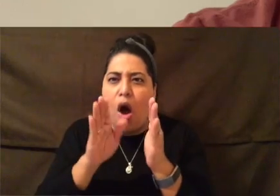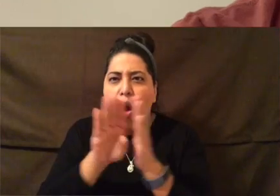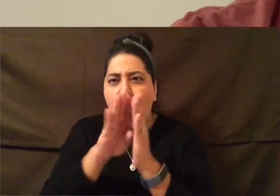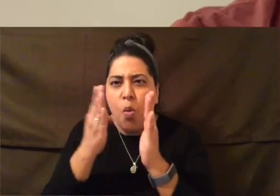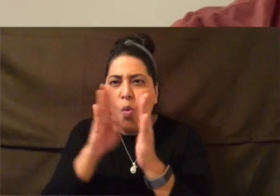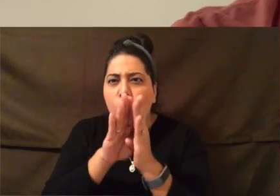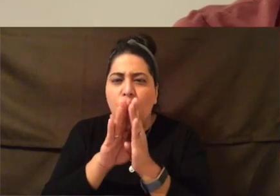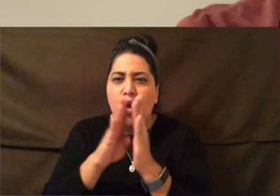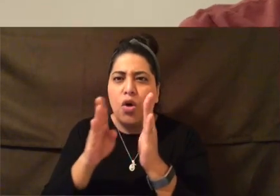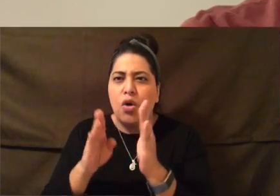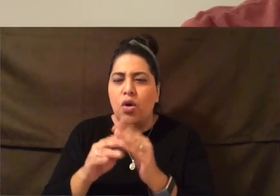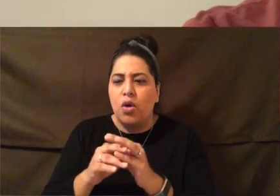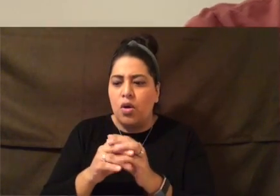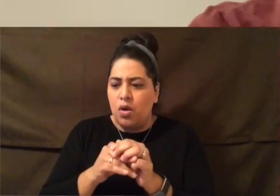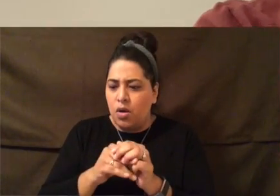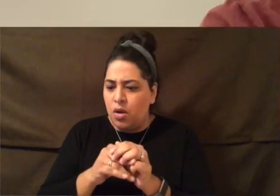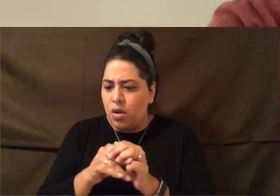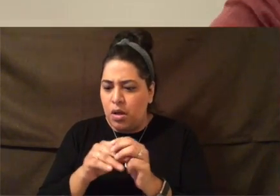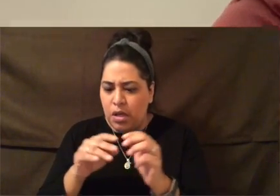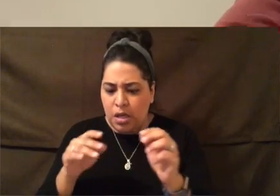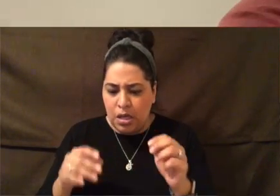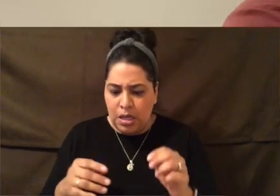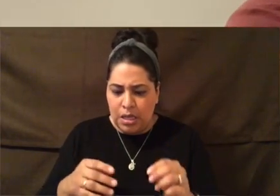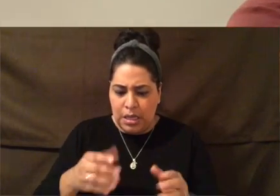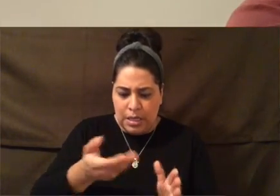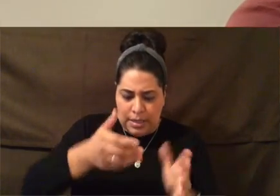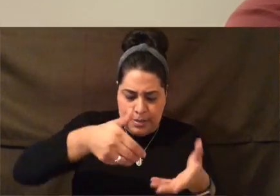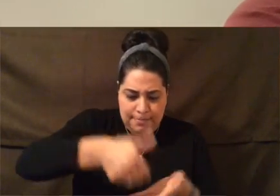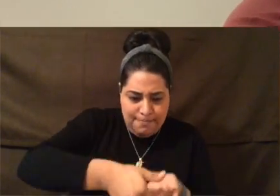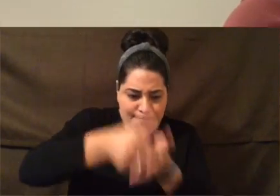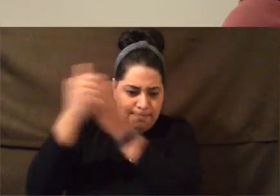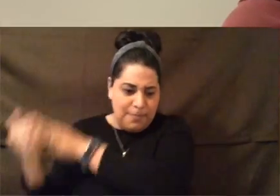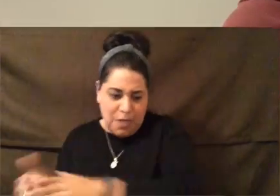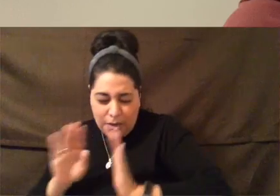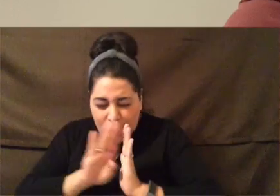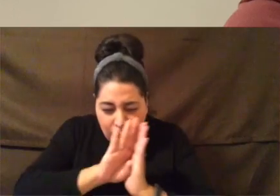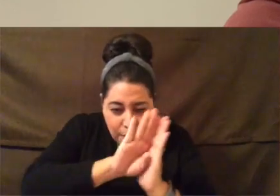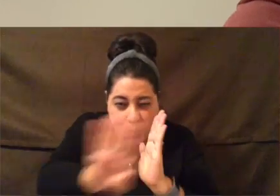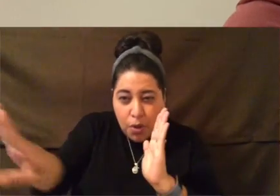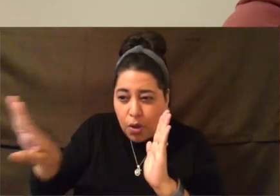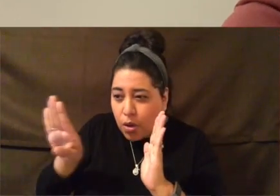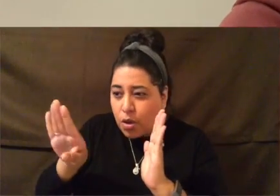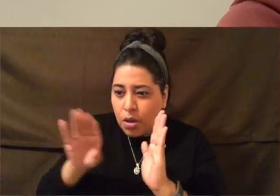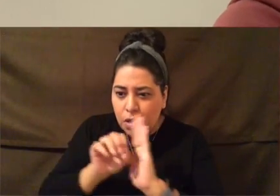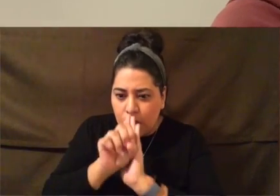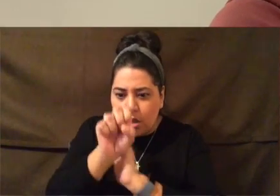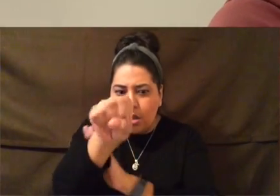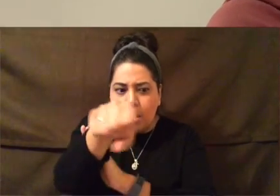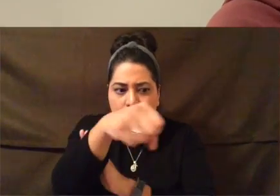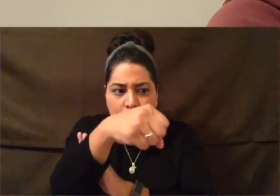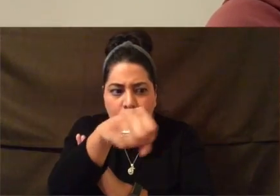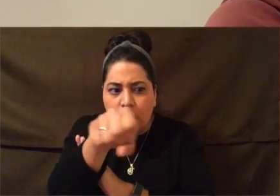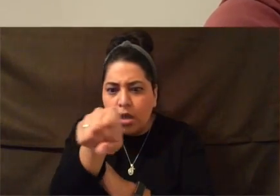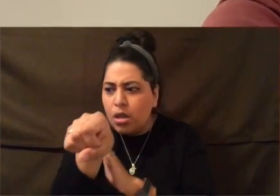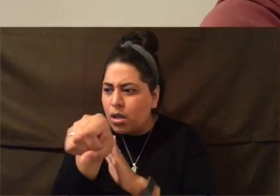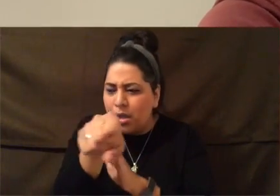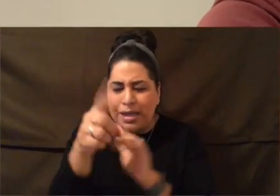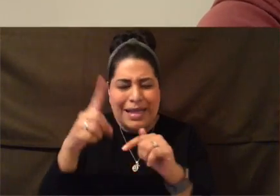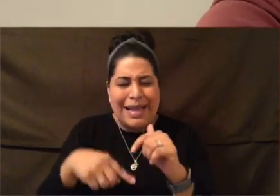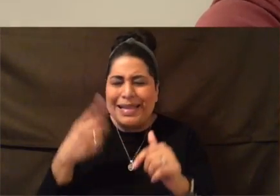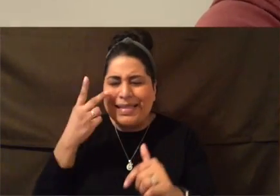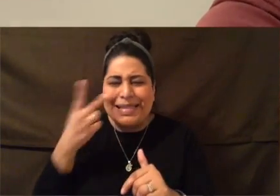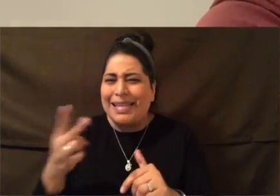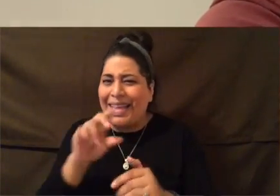door, the door at the end of the tunnel. Jack unlatched the door and pushed it open. He poked his head